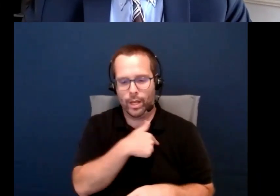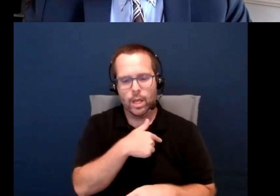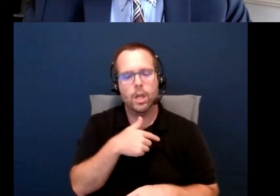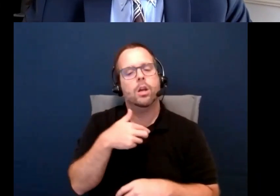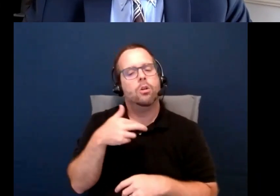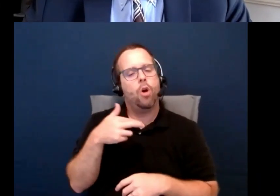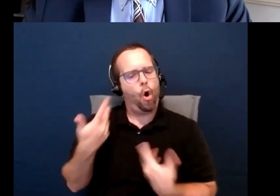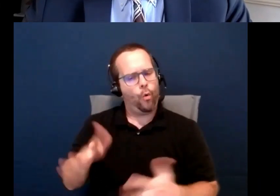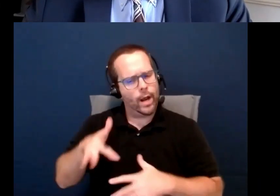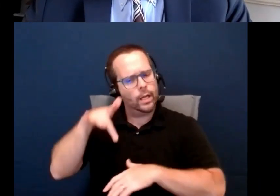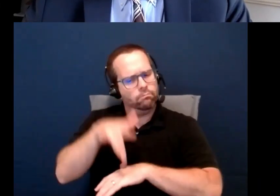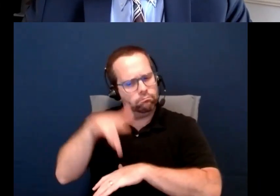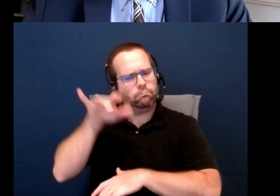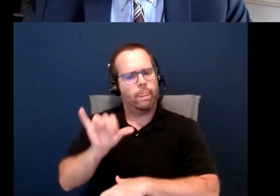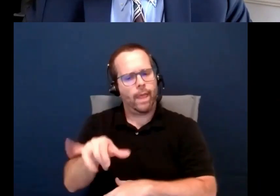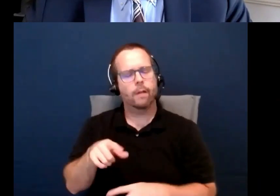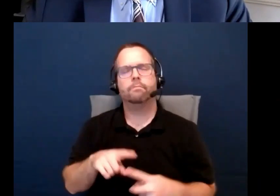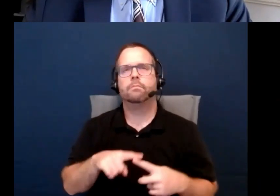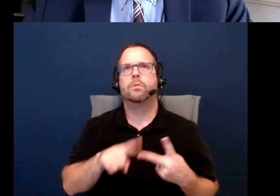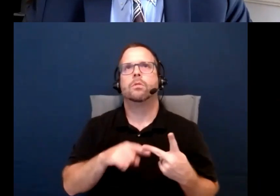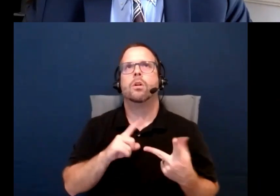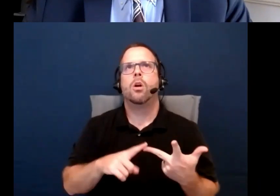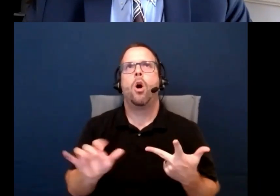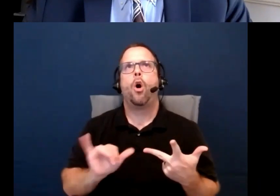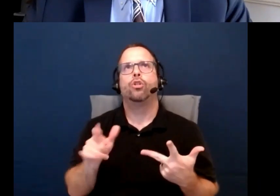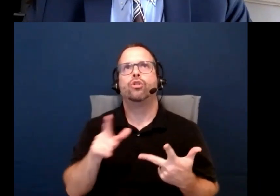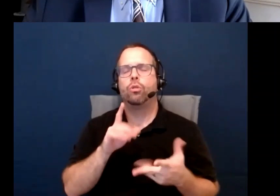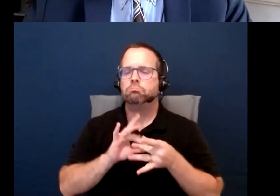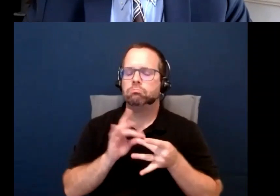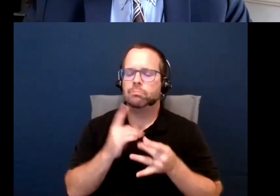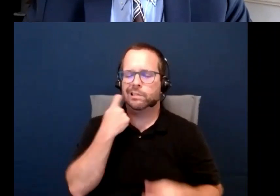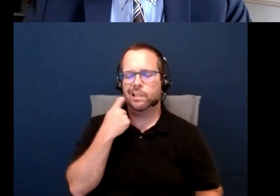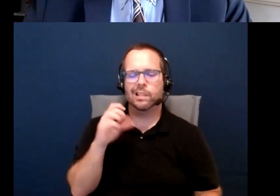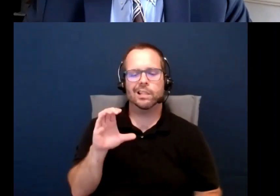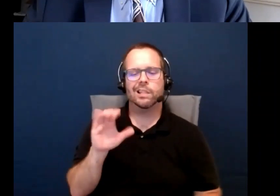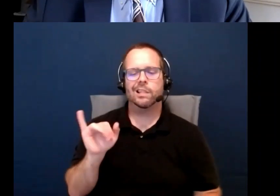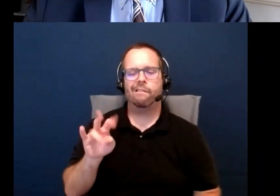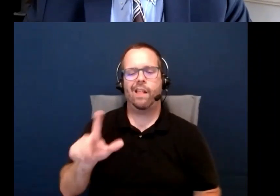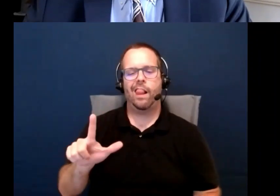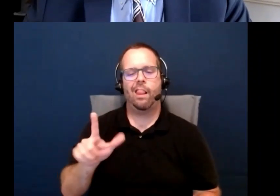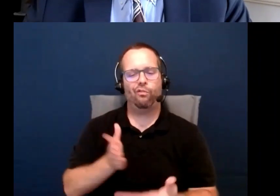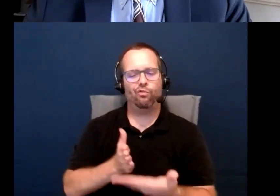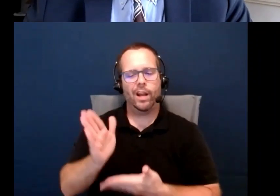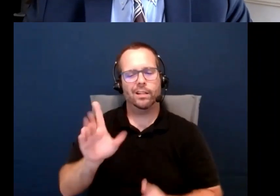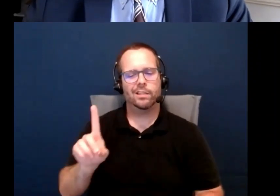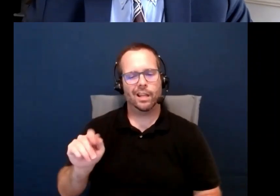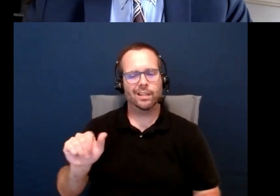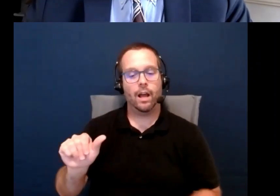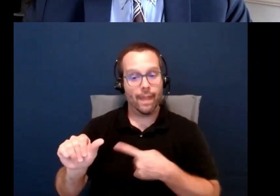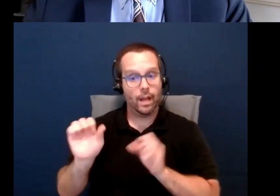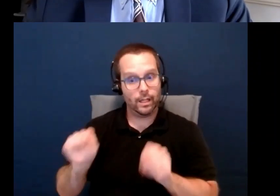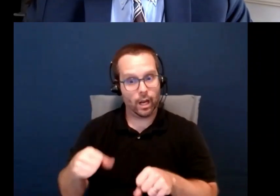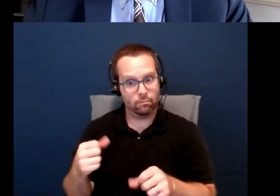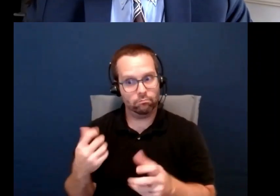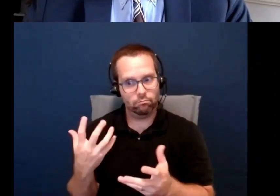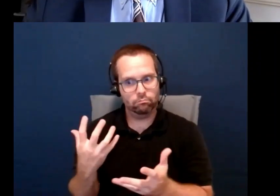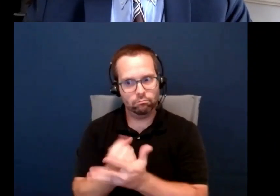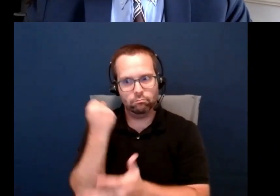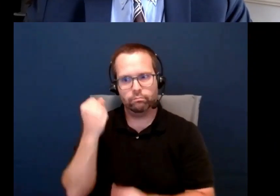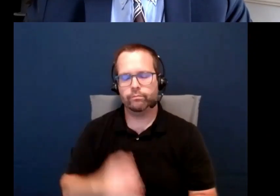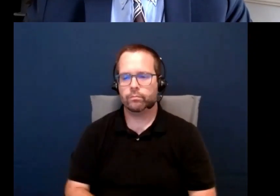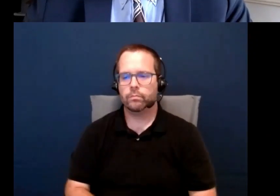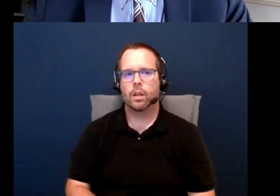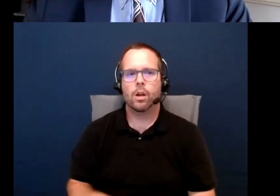the civil rights data collection and system as being highly appropriate. There's a question about TRIO data,